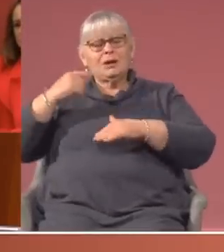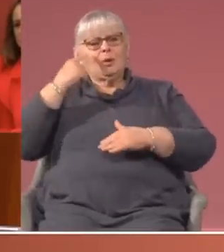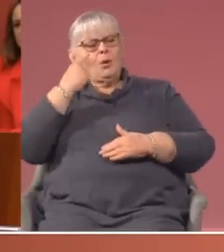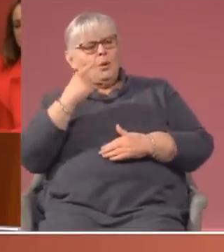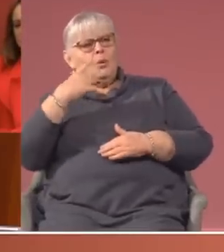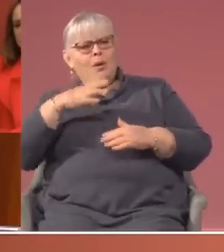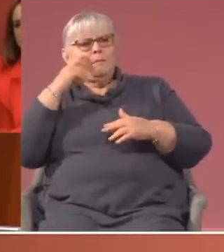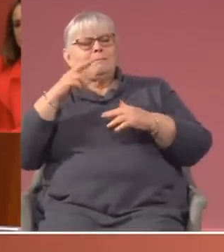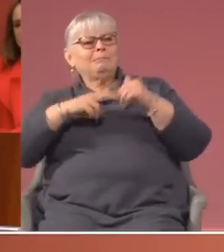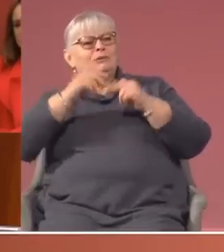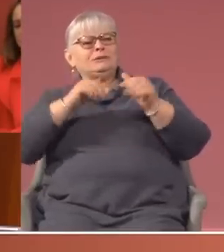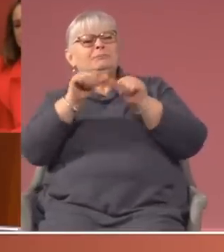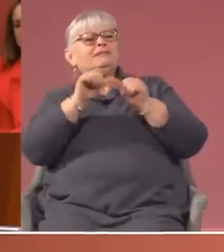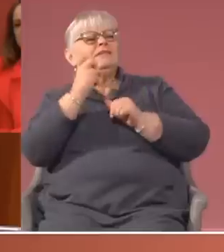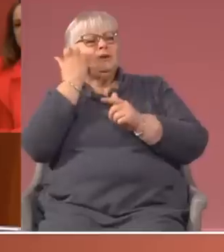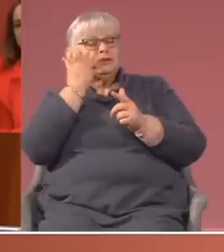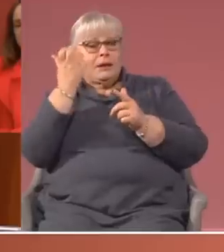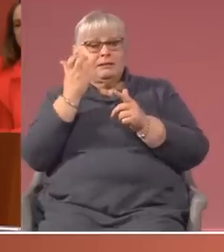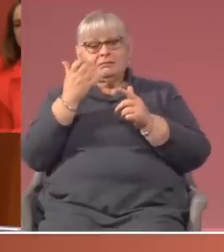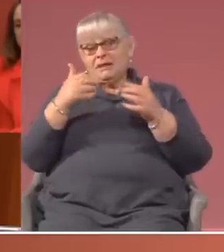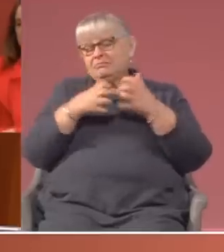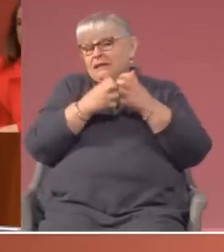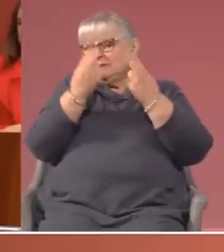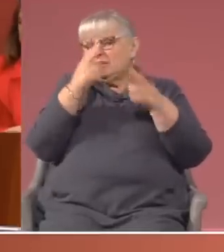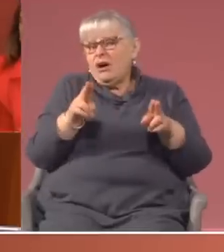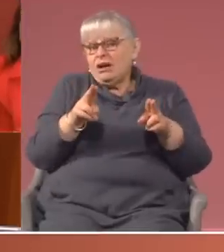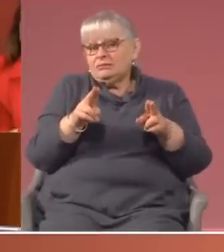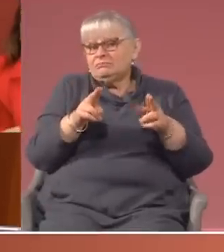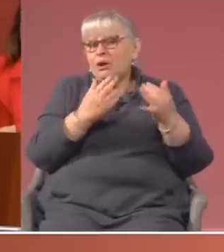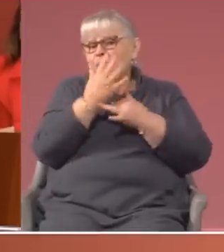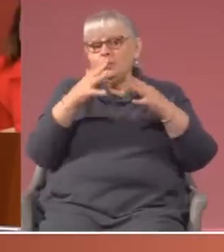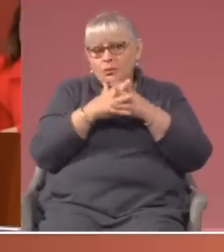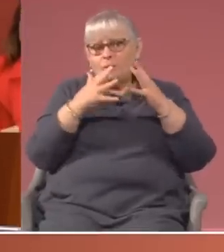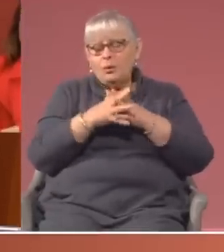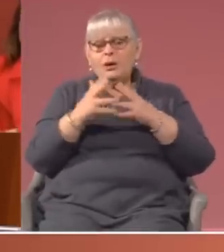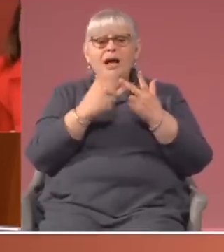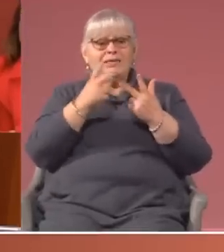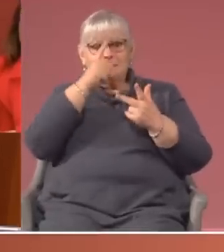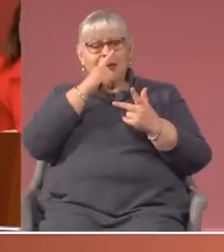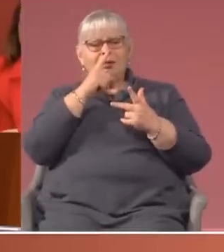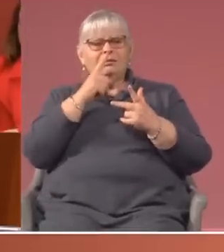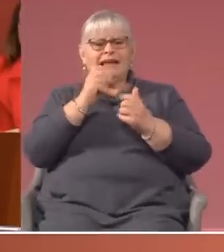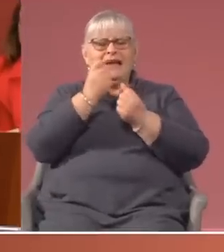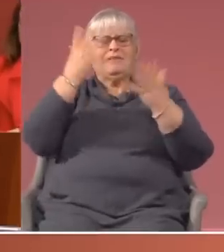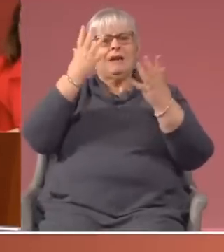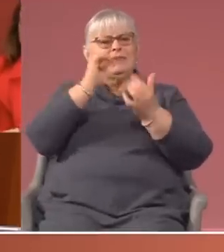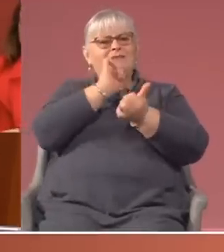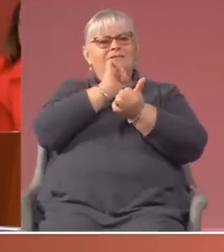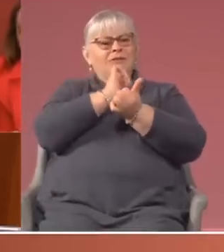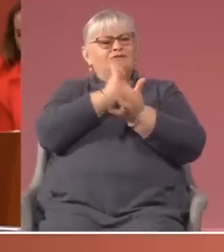brighter future. Many lost their lives doing so. Others gave up their freedoms to build a more equitable society.